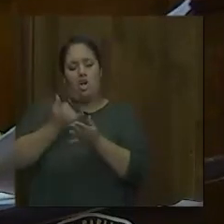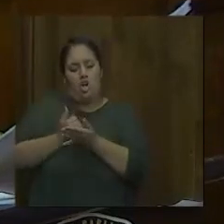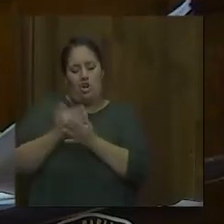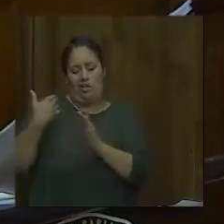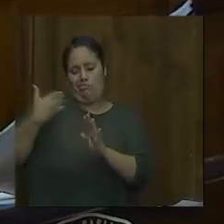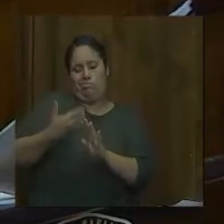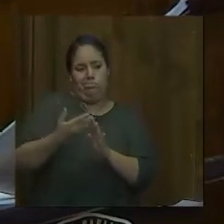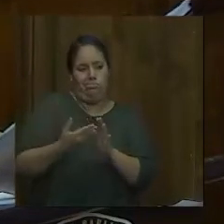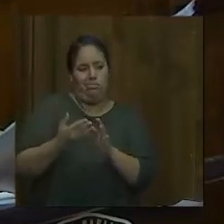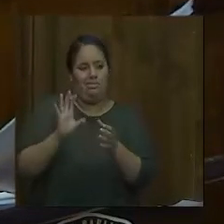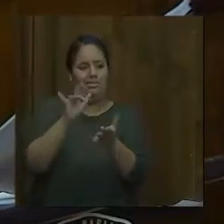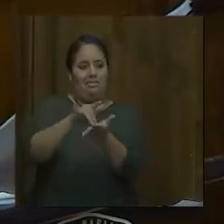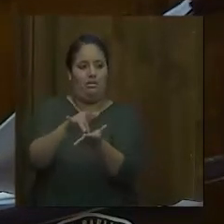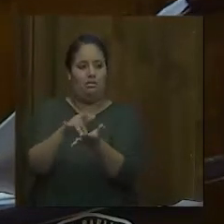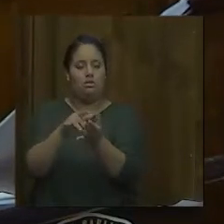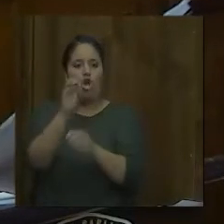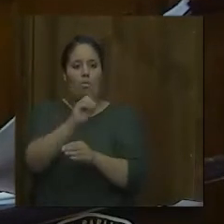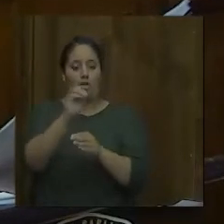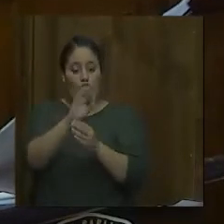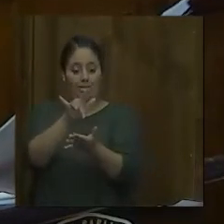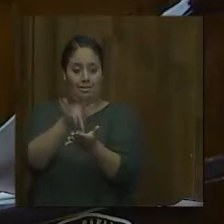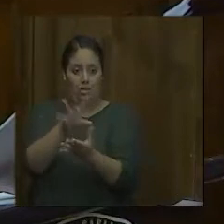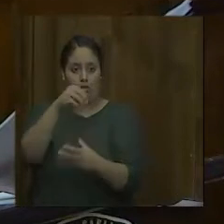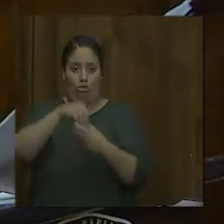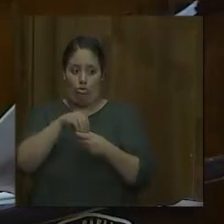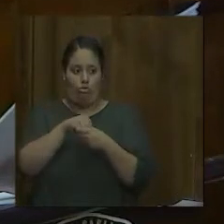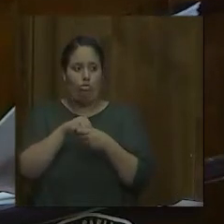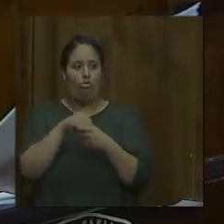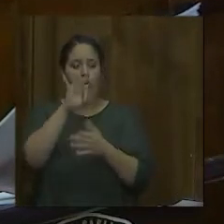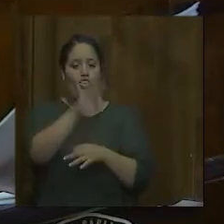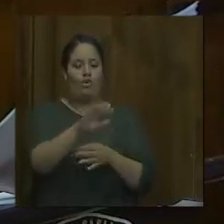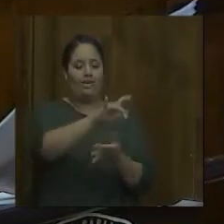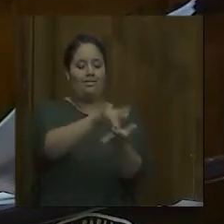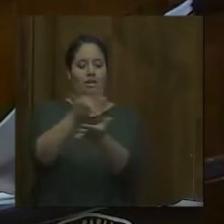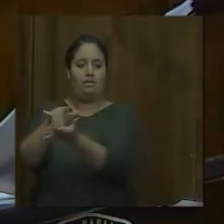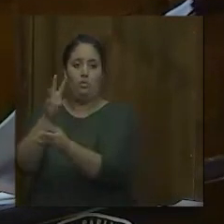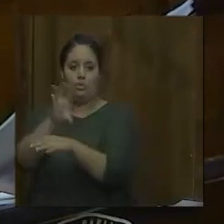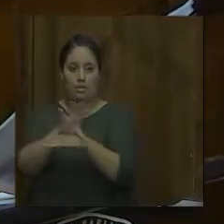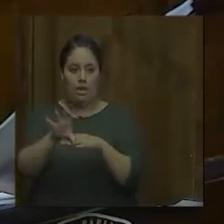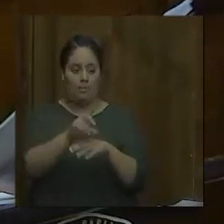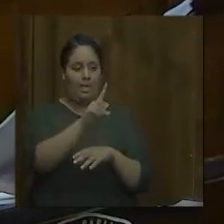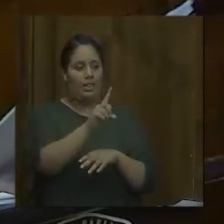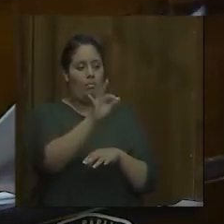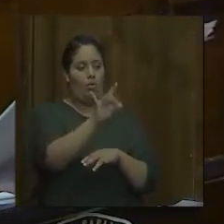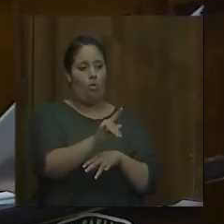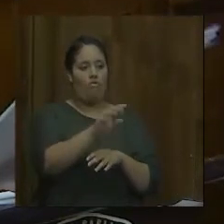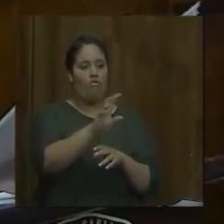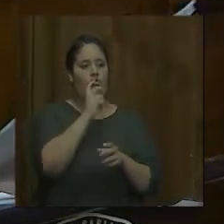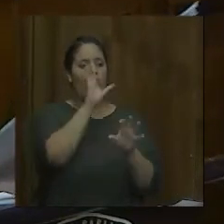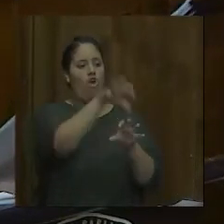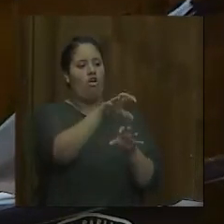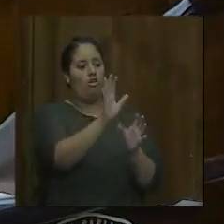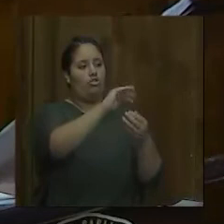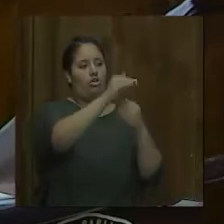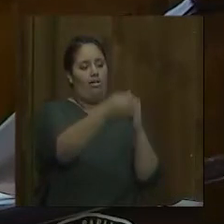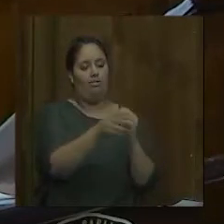humans. Pleistocene occupation sites, which includes 3 sites in the Western Cape, Deep Kloof Rock Shelter,